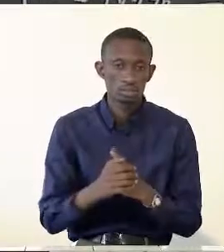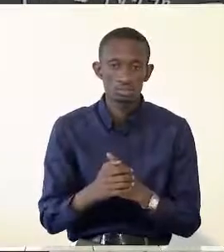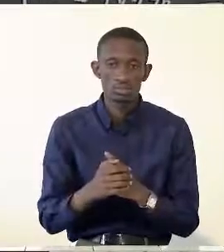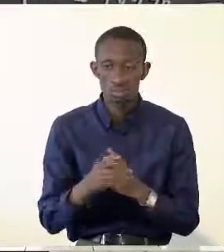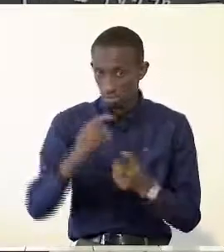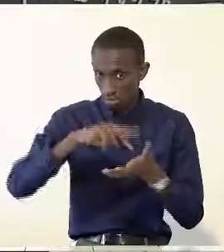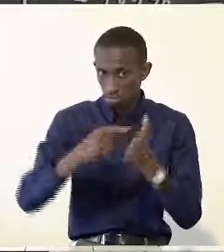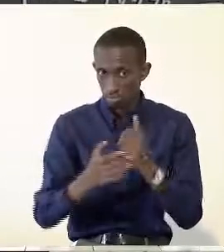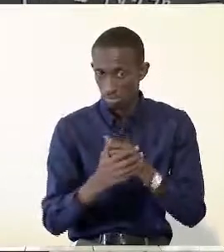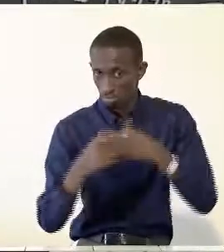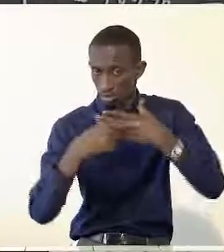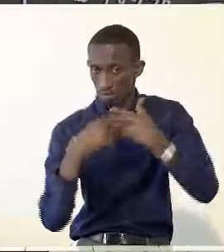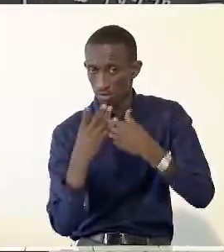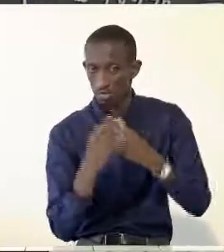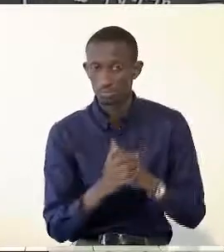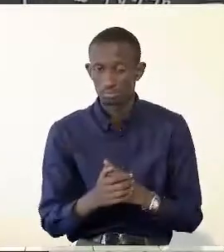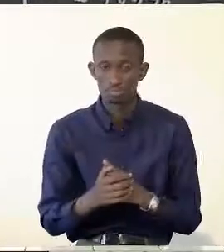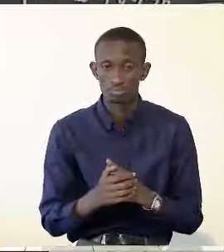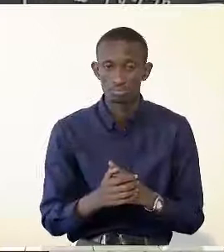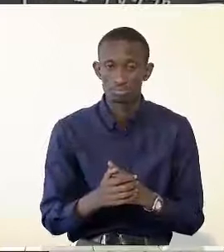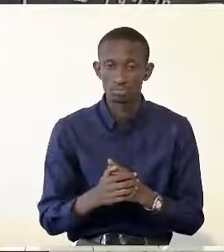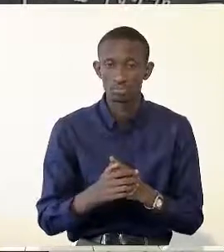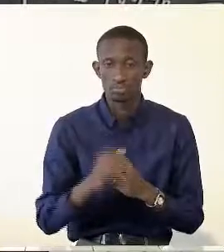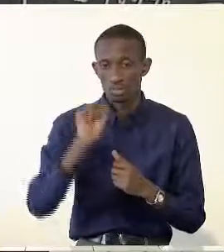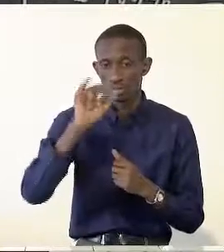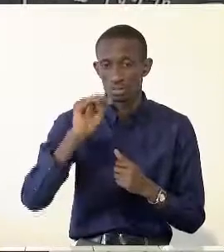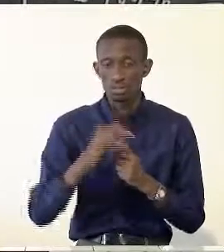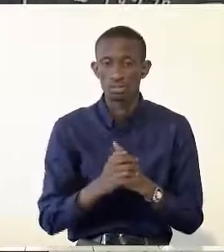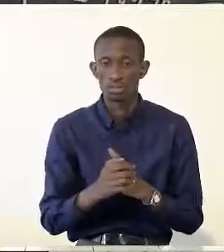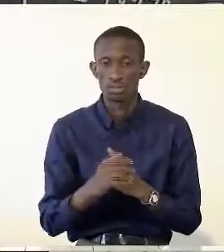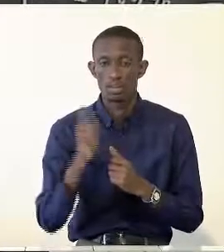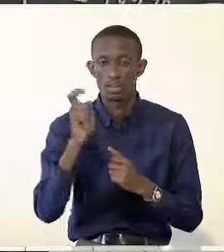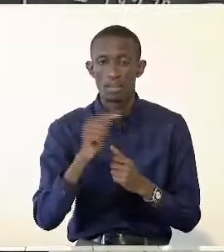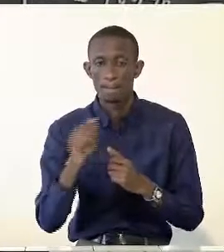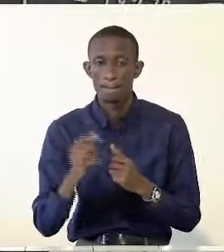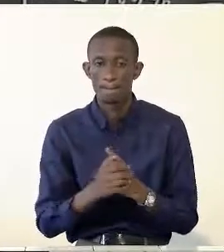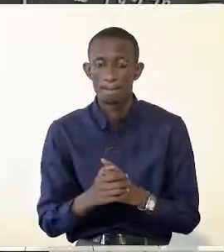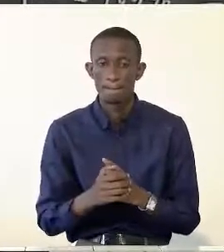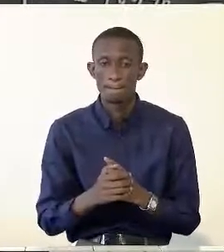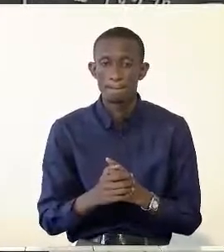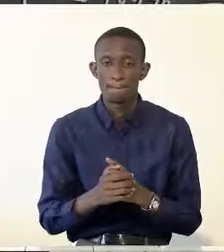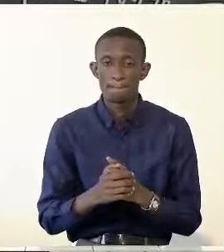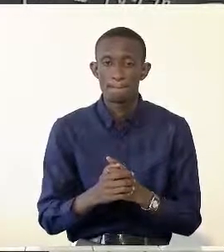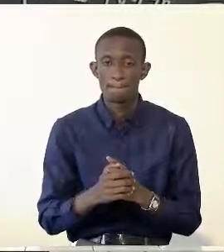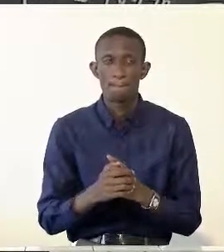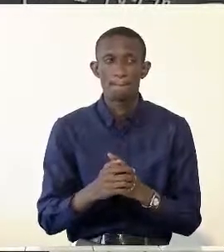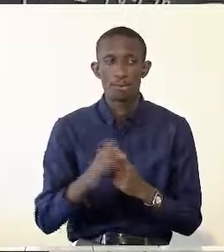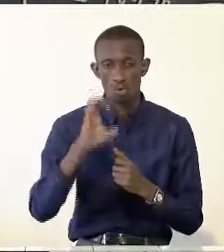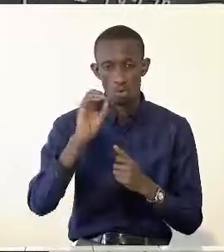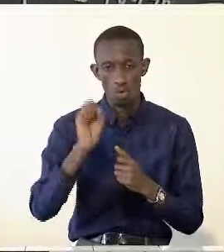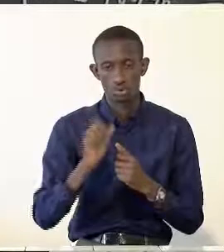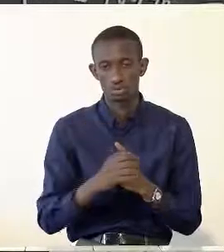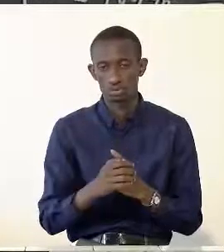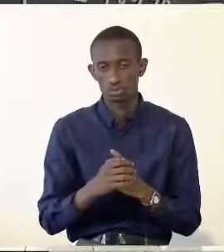of sin x over cos x dx. Already, we